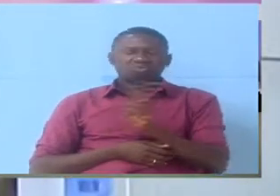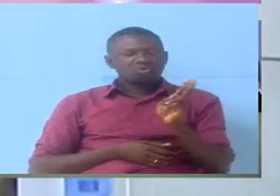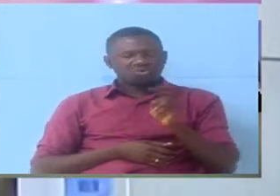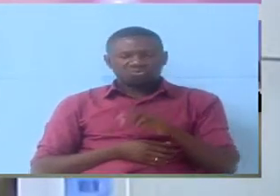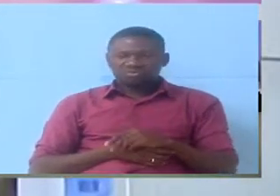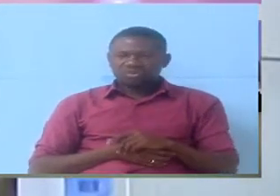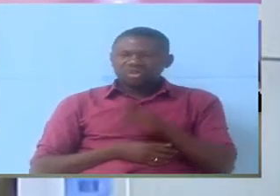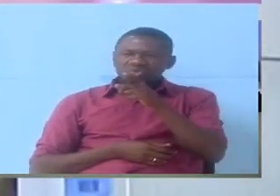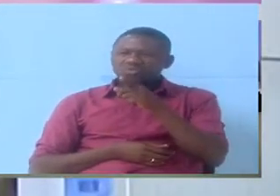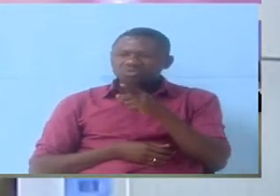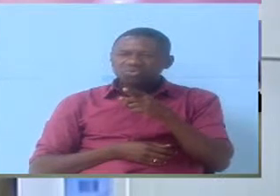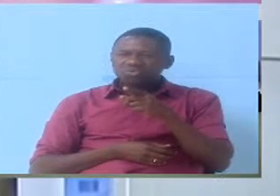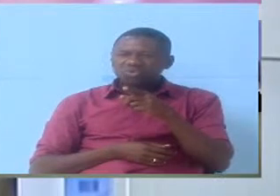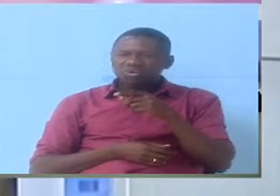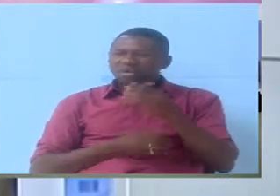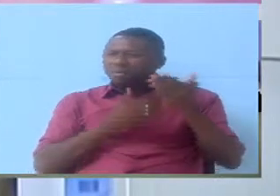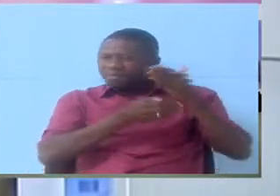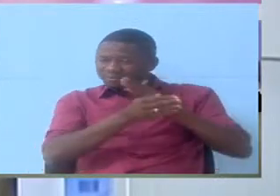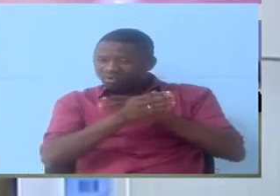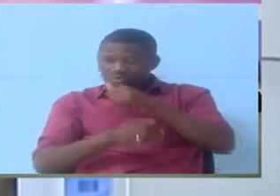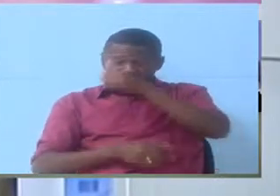Never council before that.